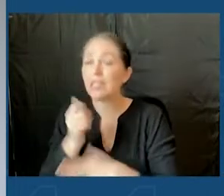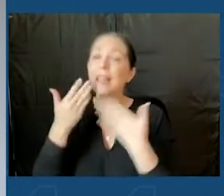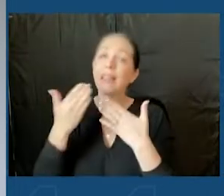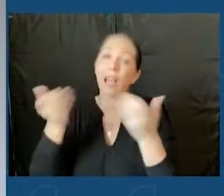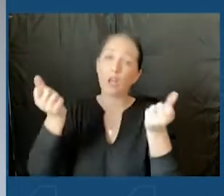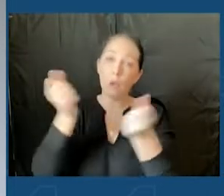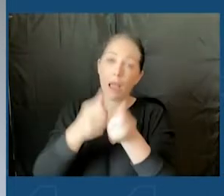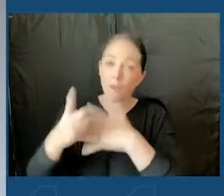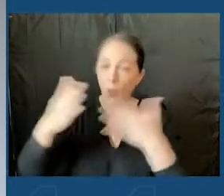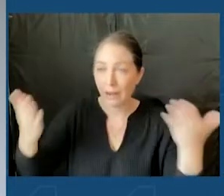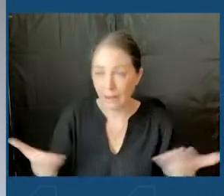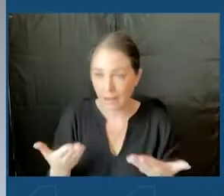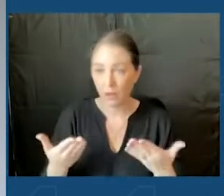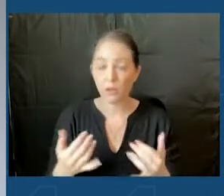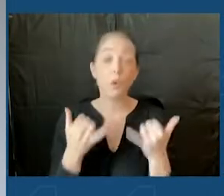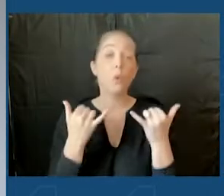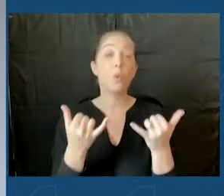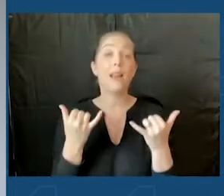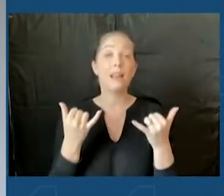here. At this time,